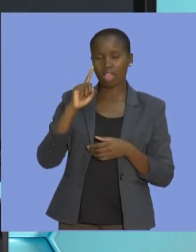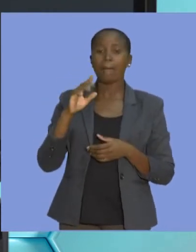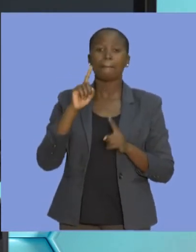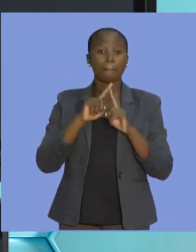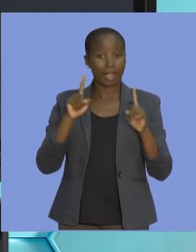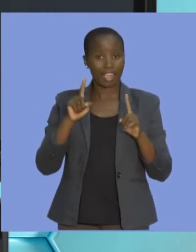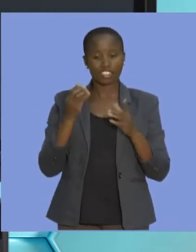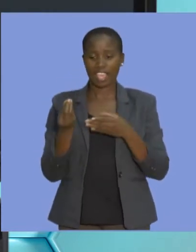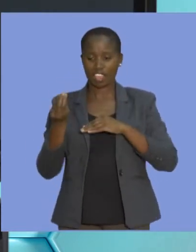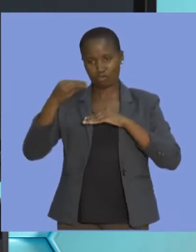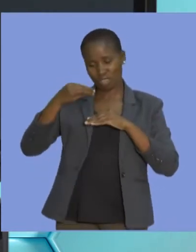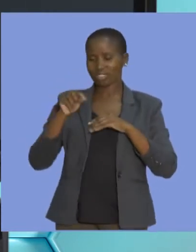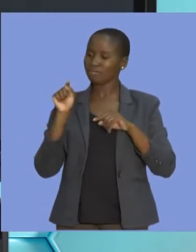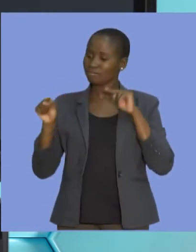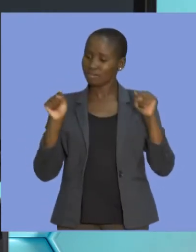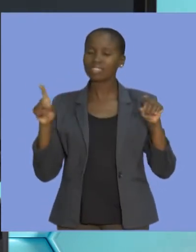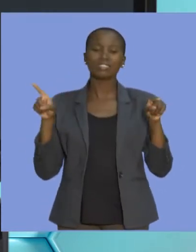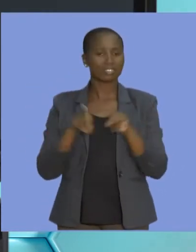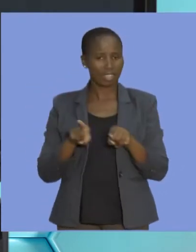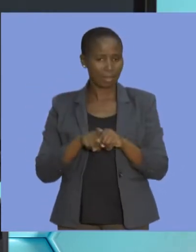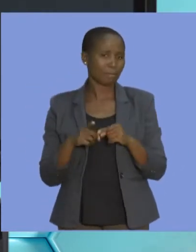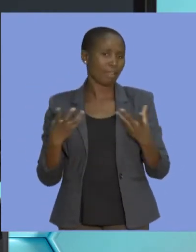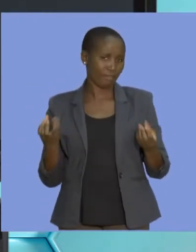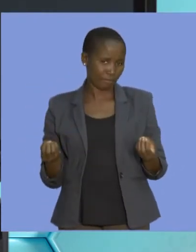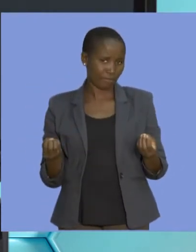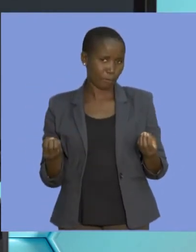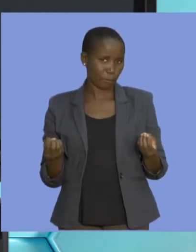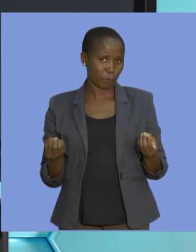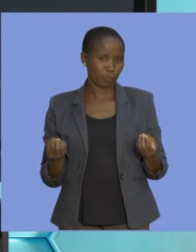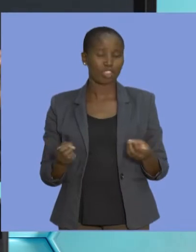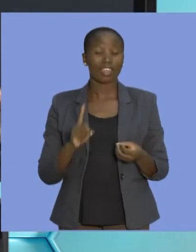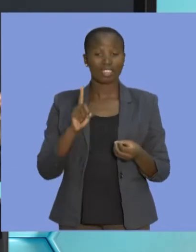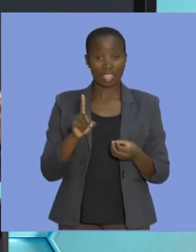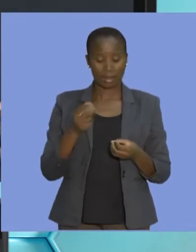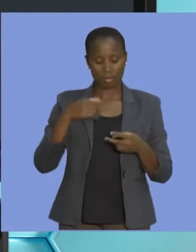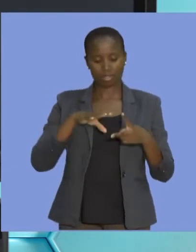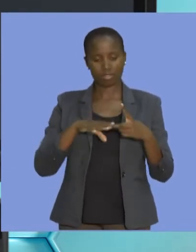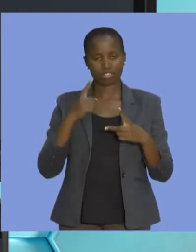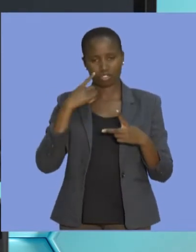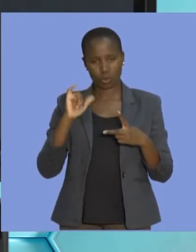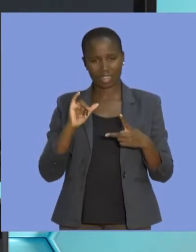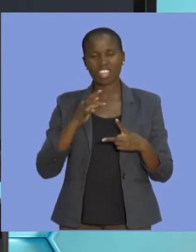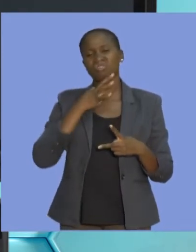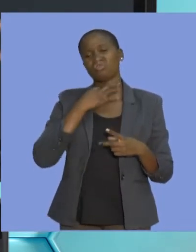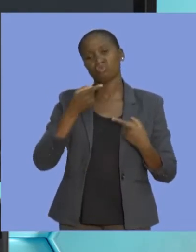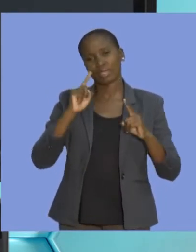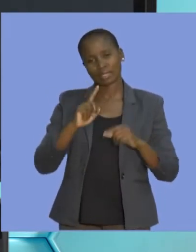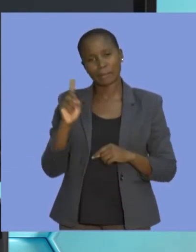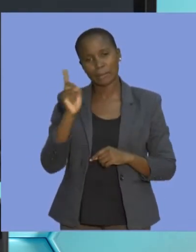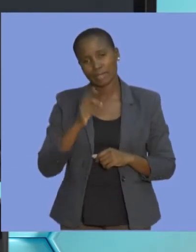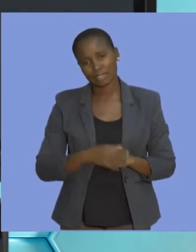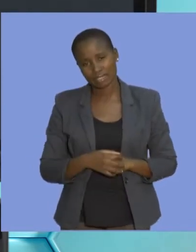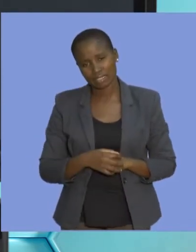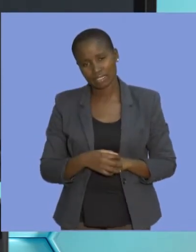return, you have to look at the risk. And that usually you call it volatility, and we'll look at